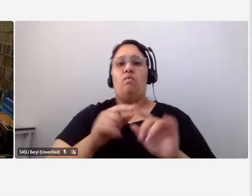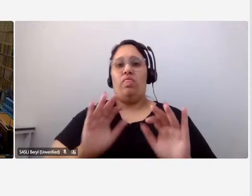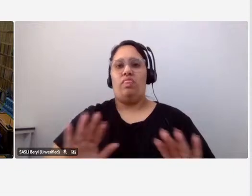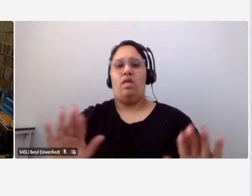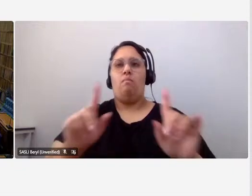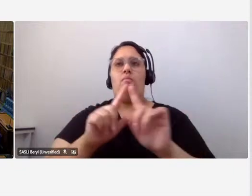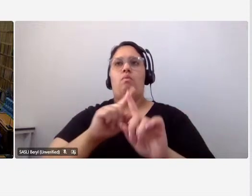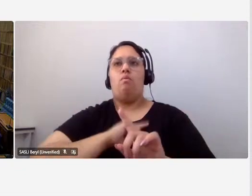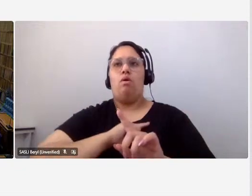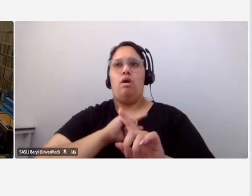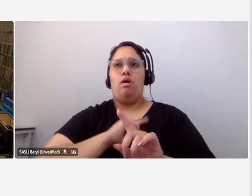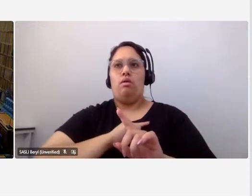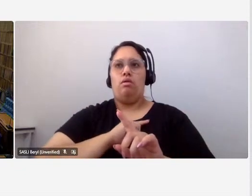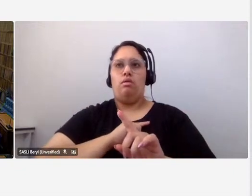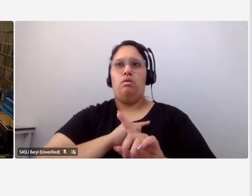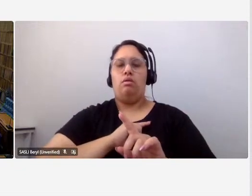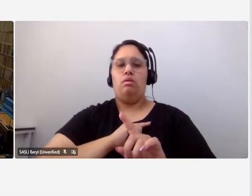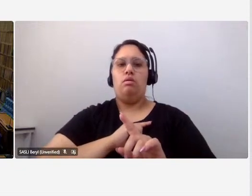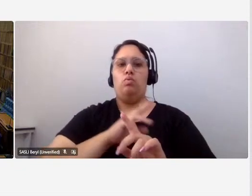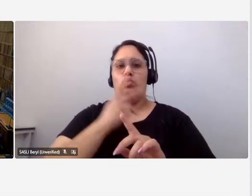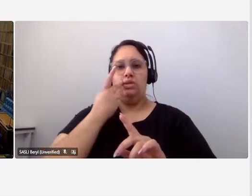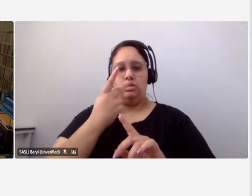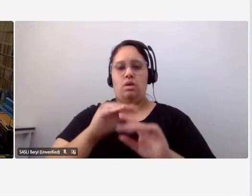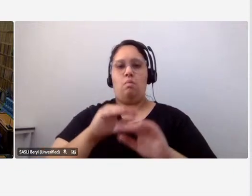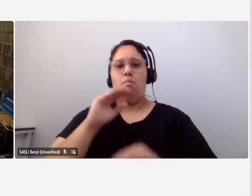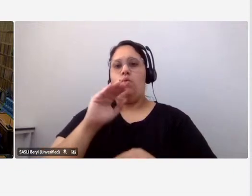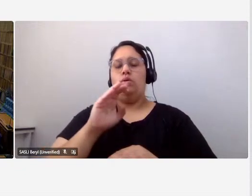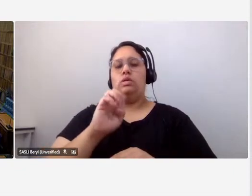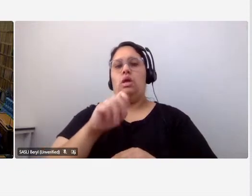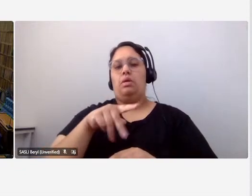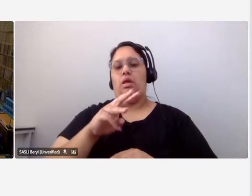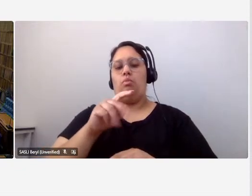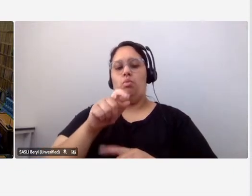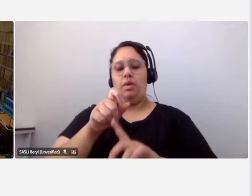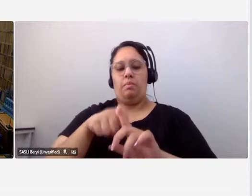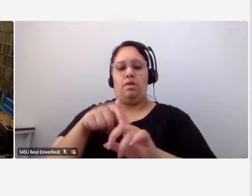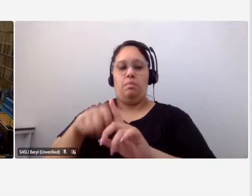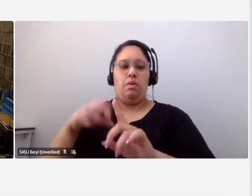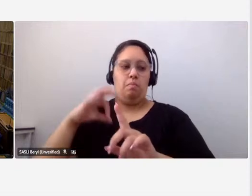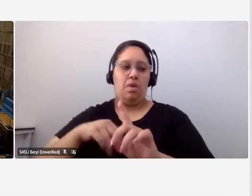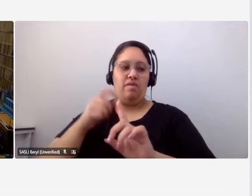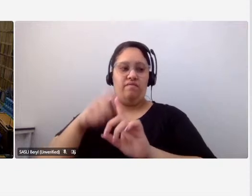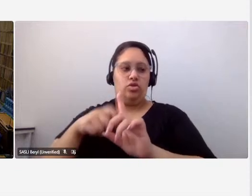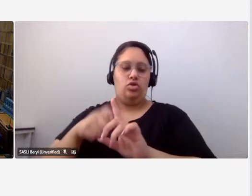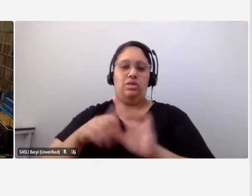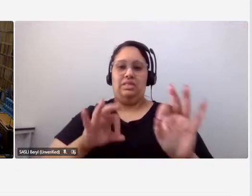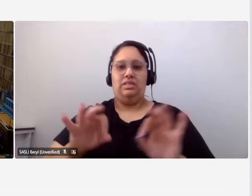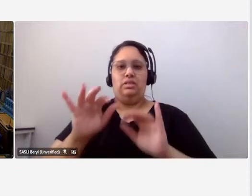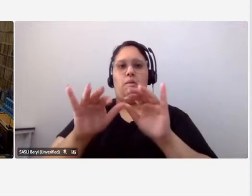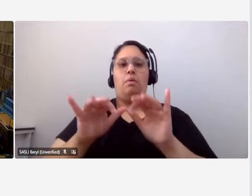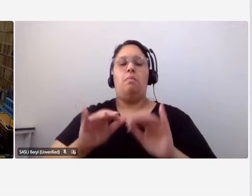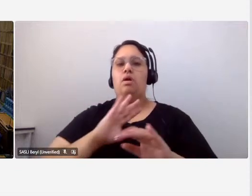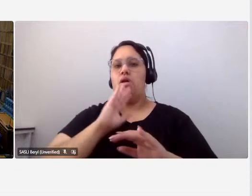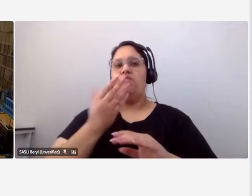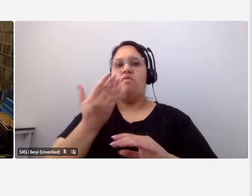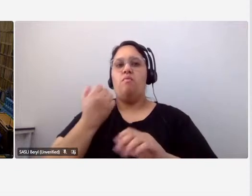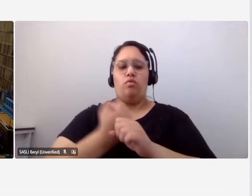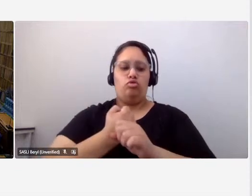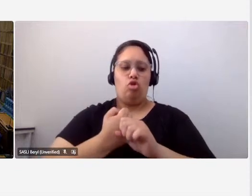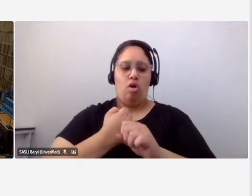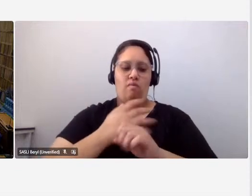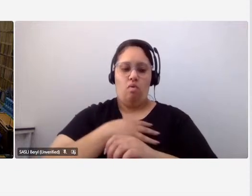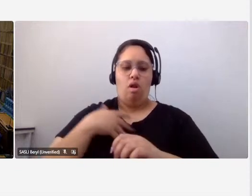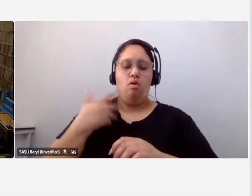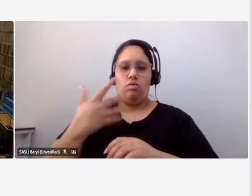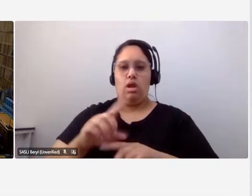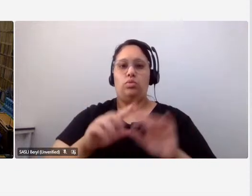because you'll see most of the EPWP beneficiaries, they are people that haven't had jobs for a while.